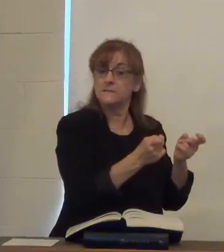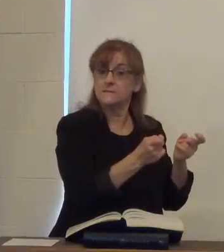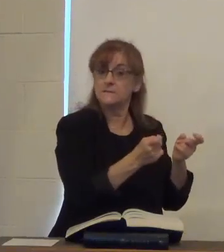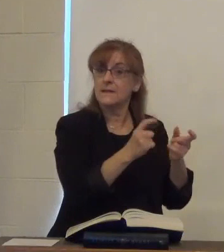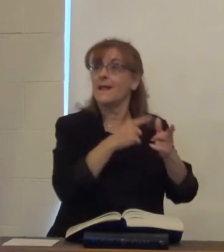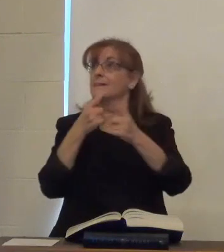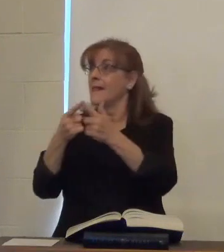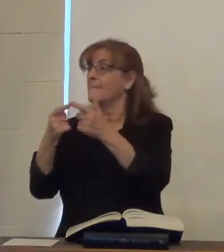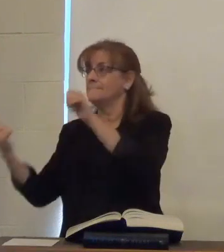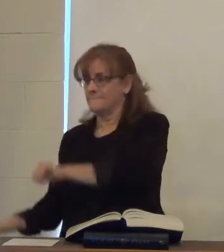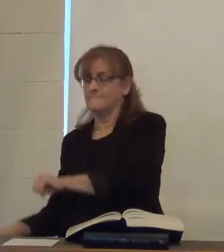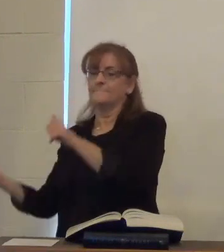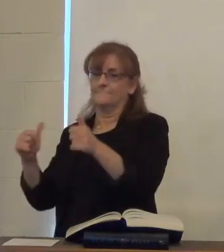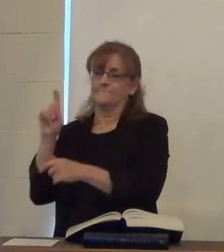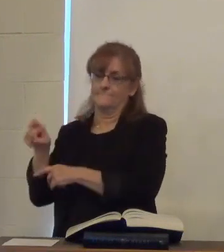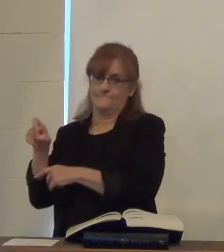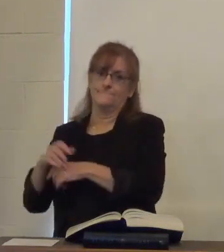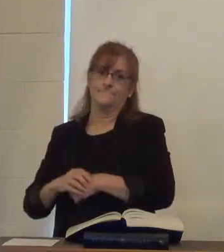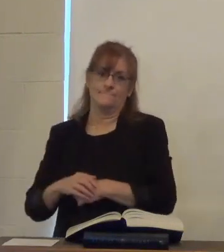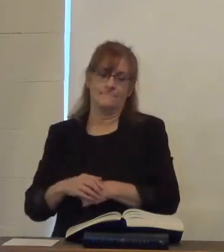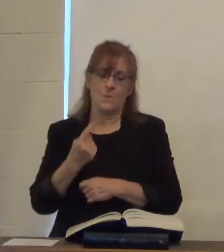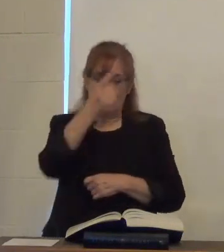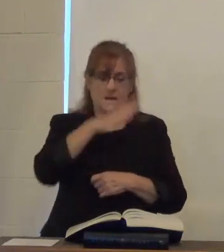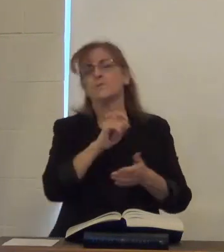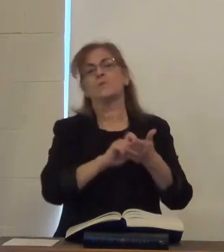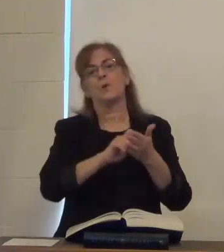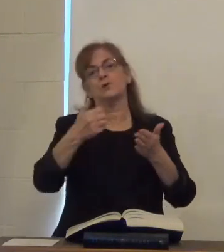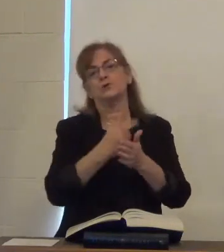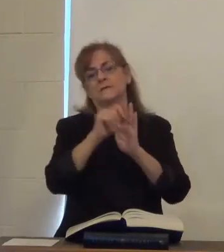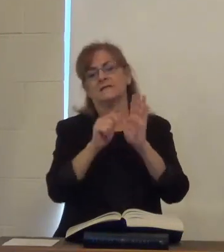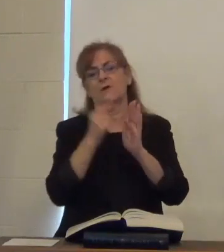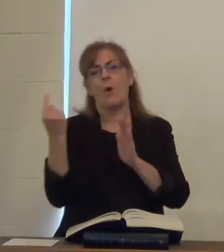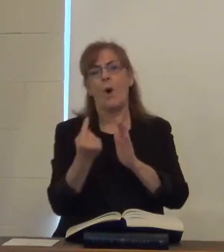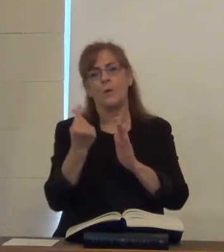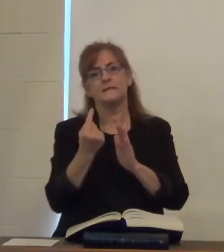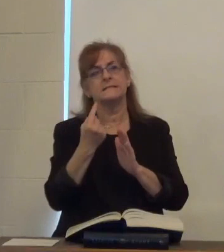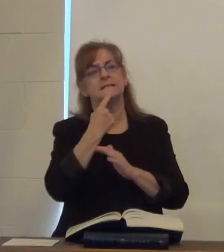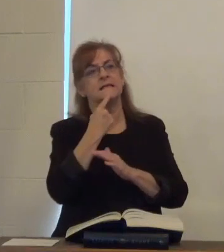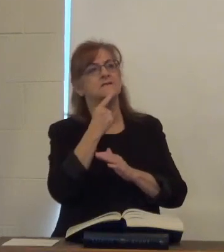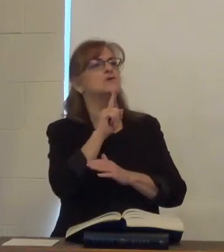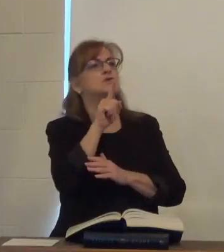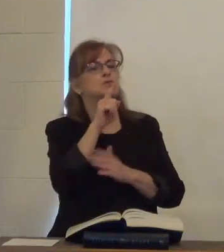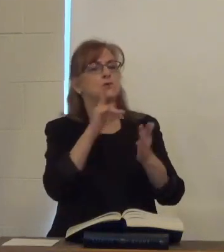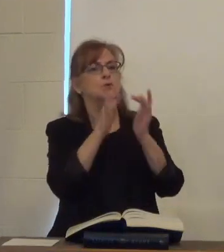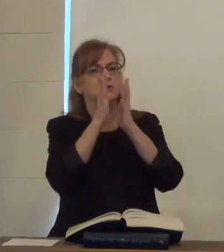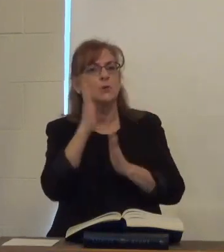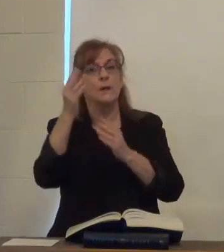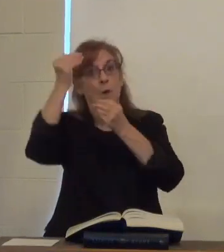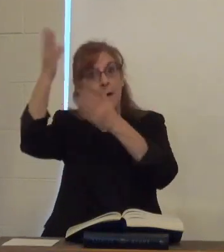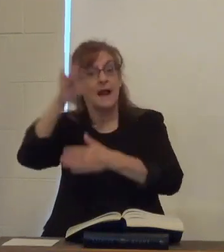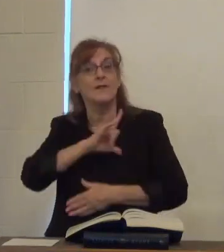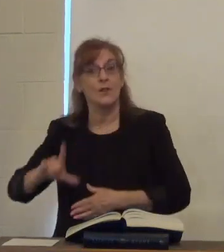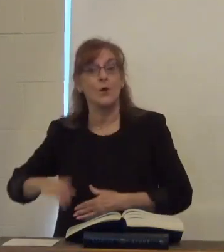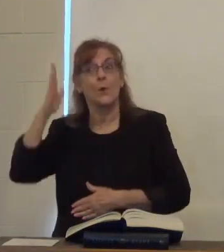be baptized. Homer Kent writes, the New Testament always assumes that a true Christian will obey the Lord and